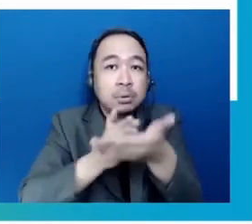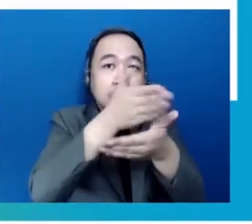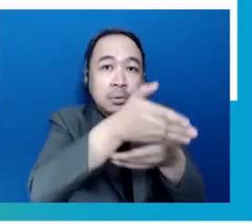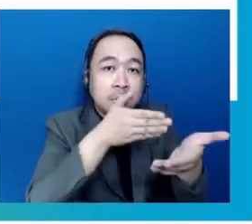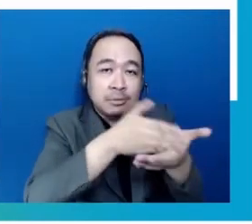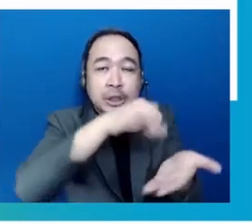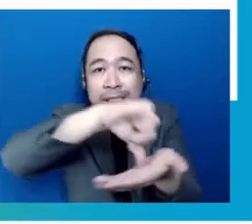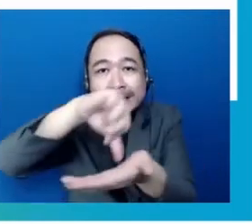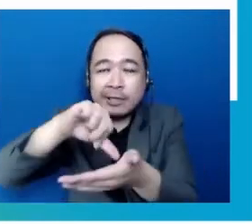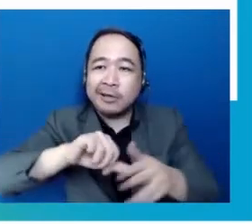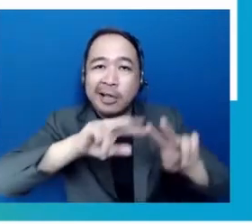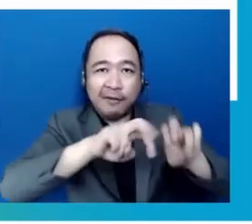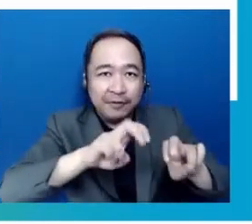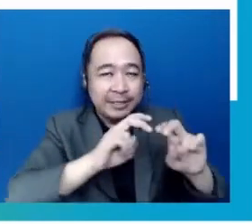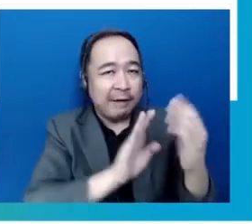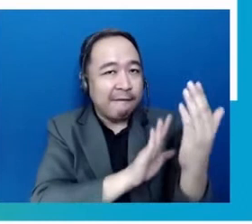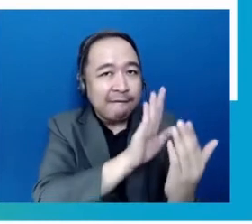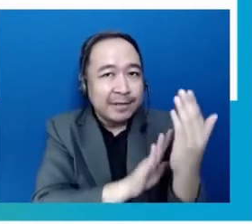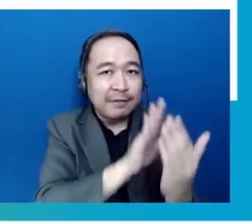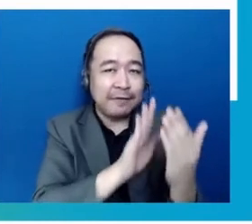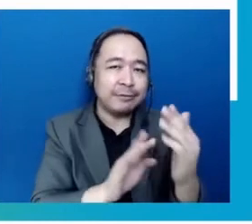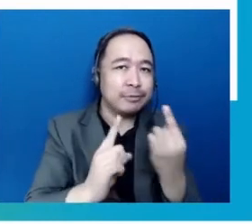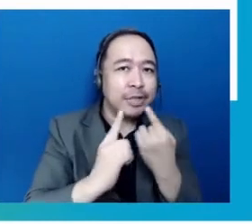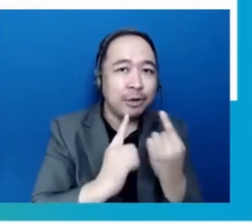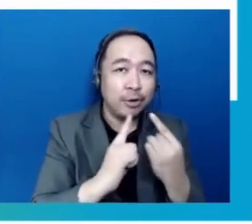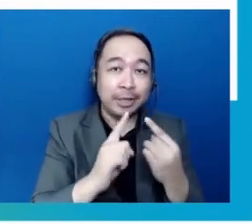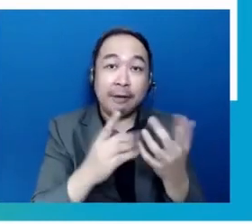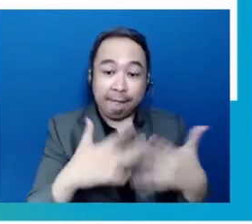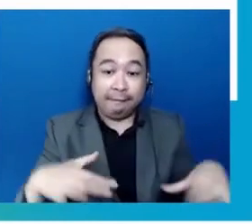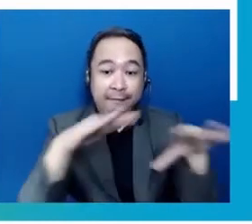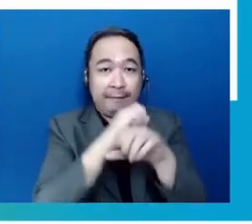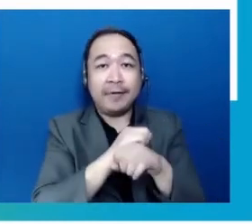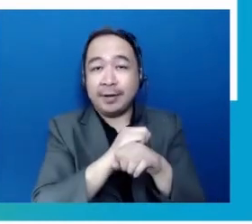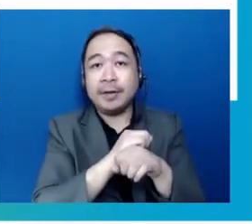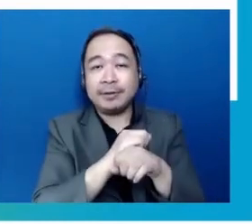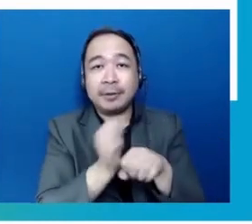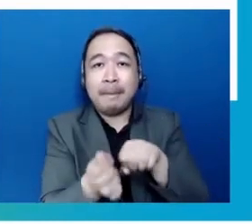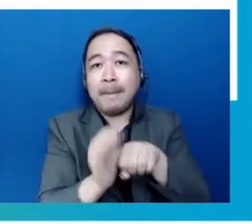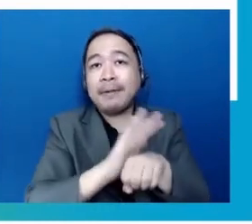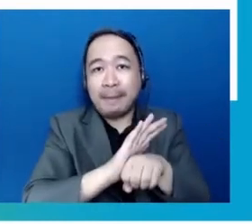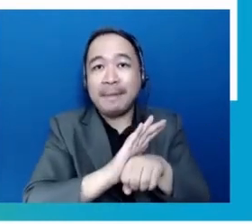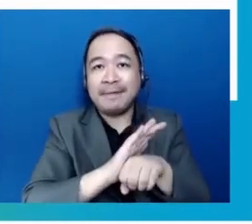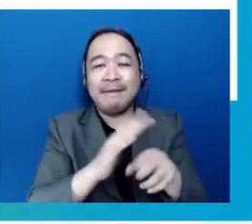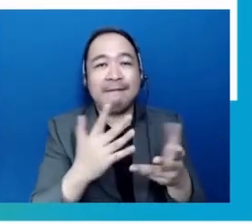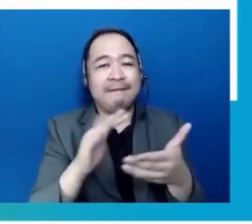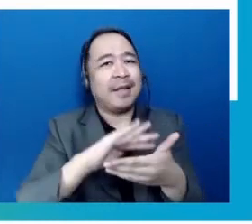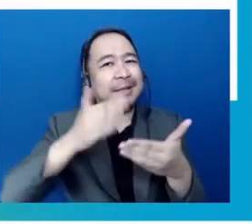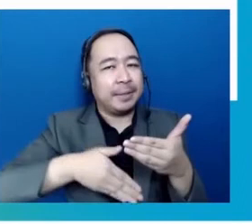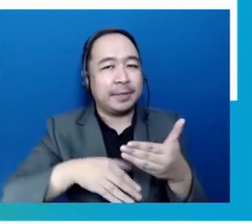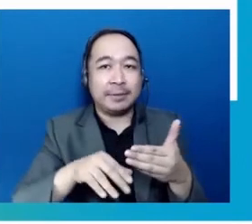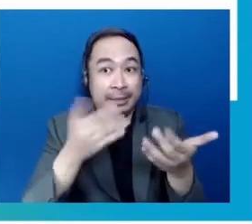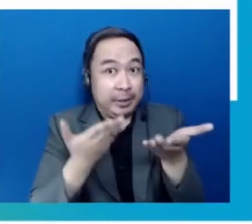face-to-face dialogues when pandemic restrictions are lifted. During the pandemic, we understand you cannot do the field visits, but